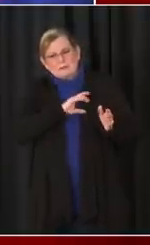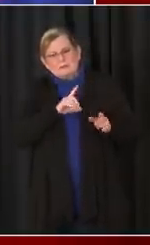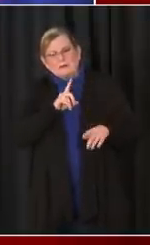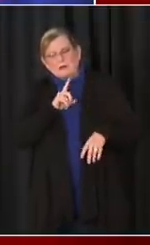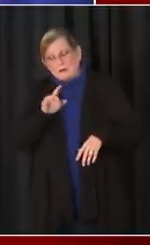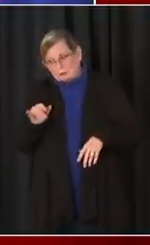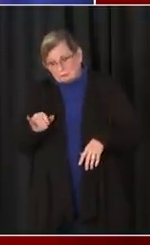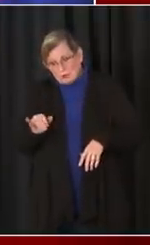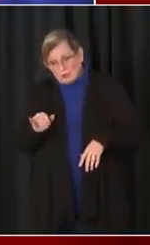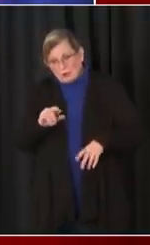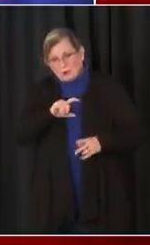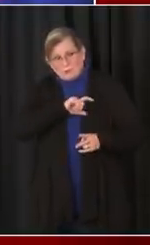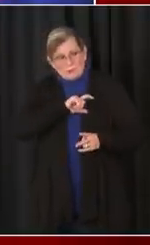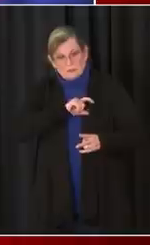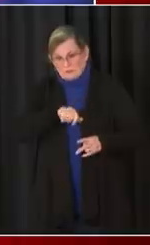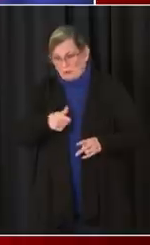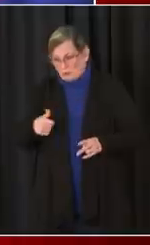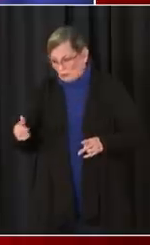also police